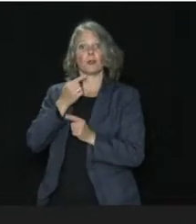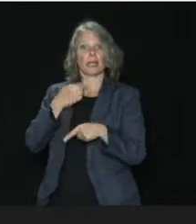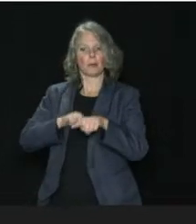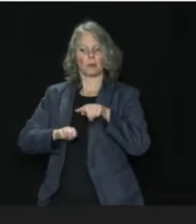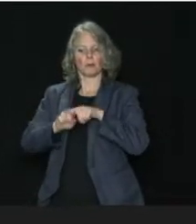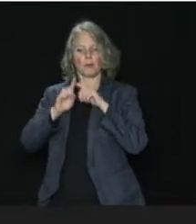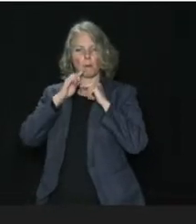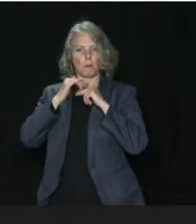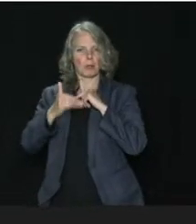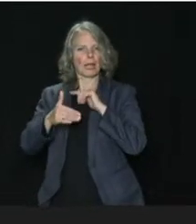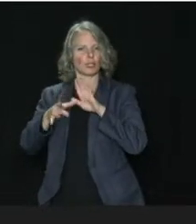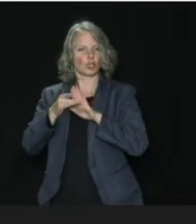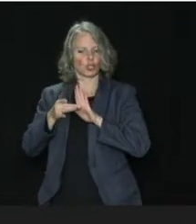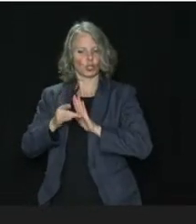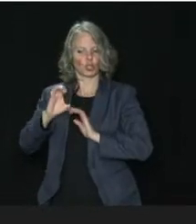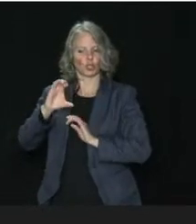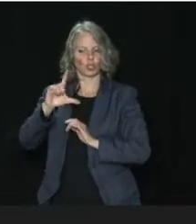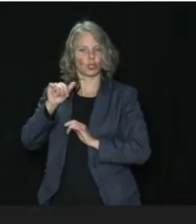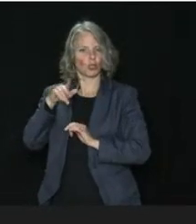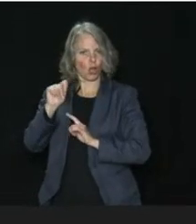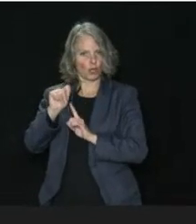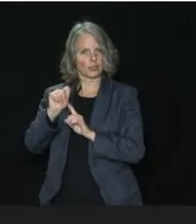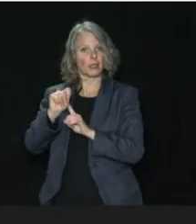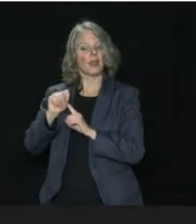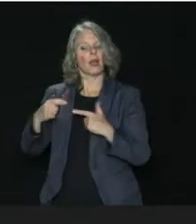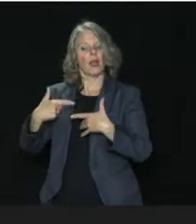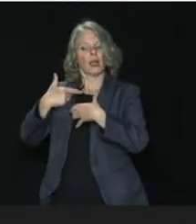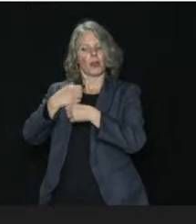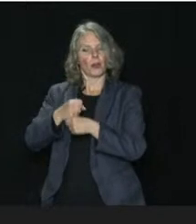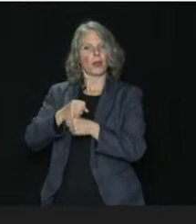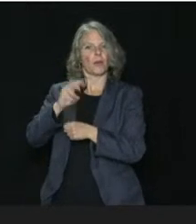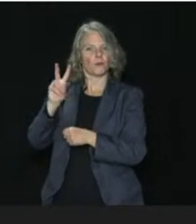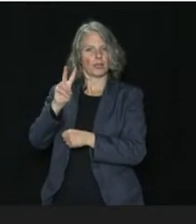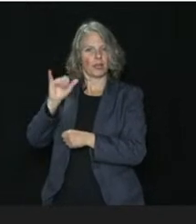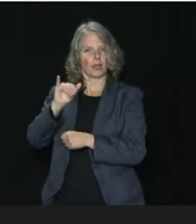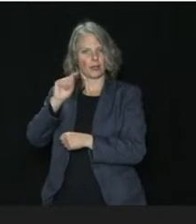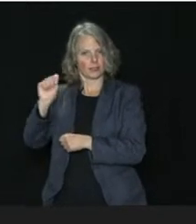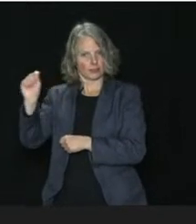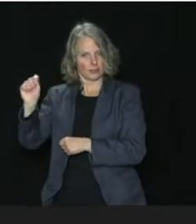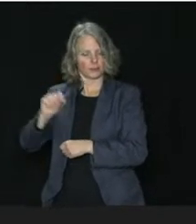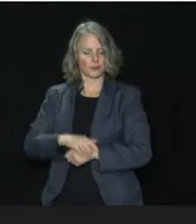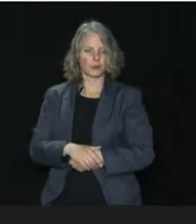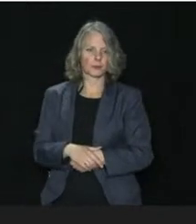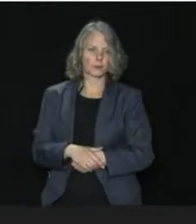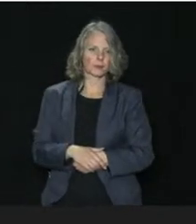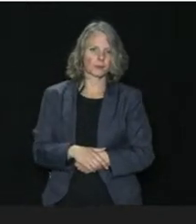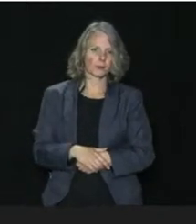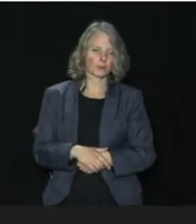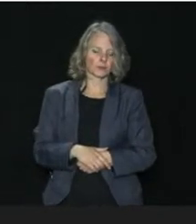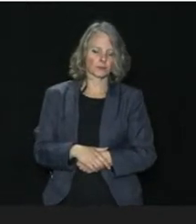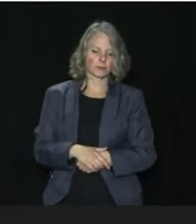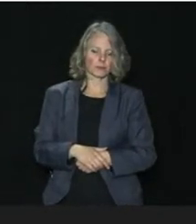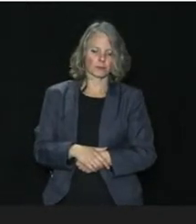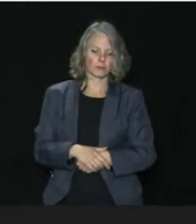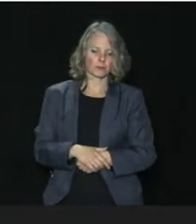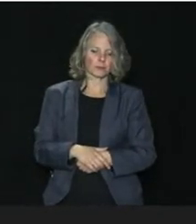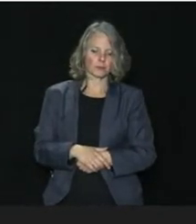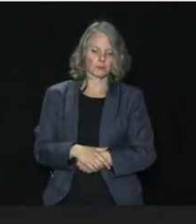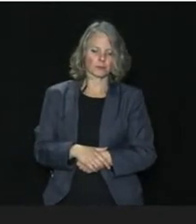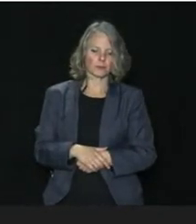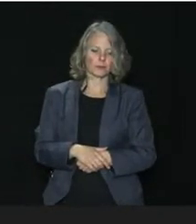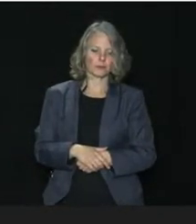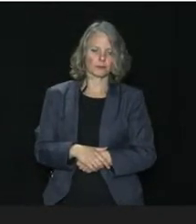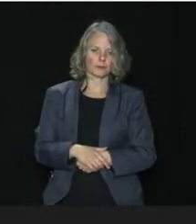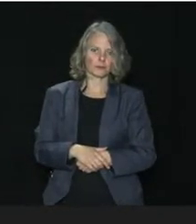associated with low levels of blood platelets, known as vaccine-induced immune thrombotic thrombocytopenia,